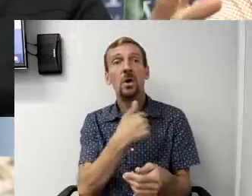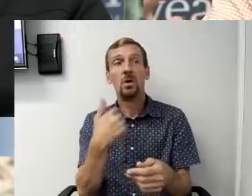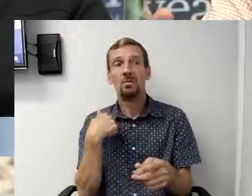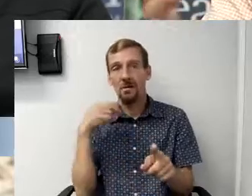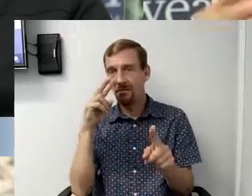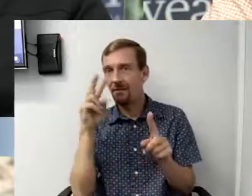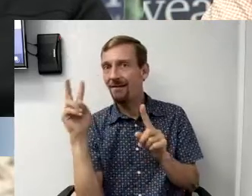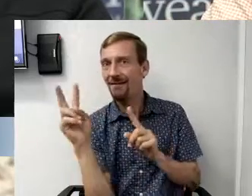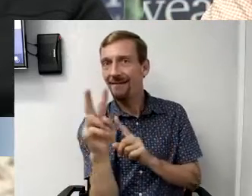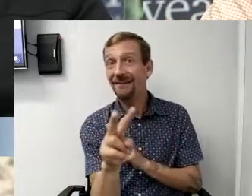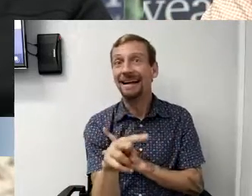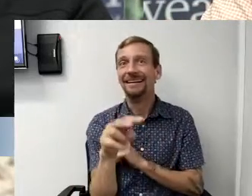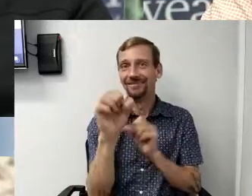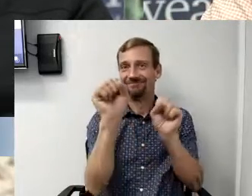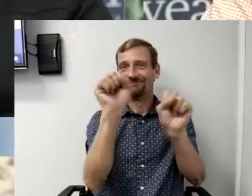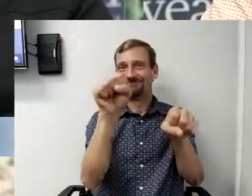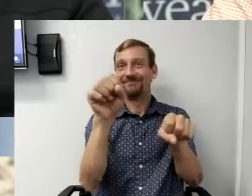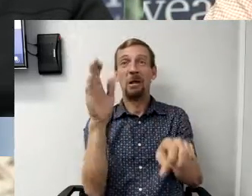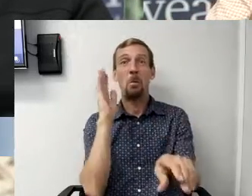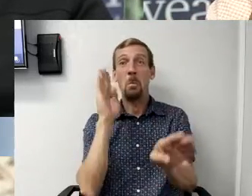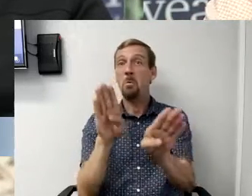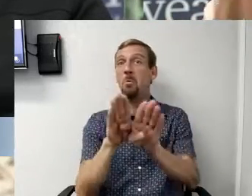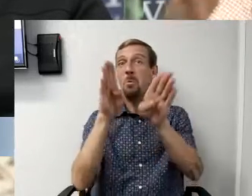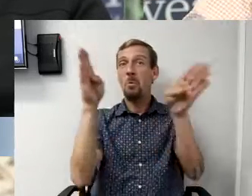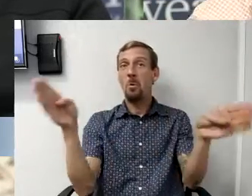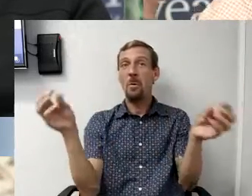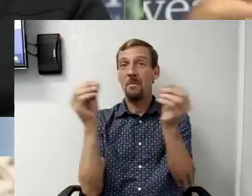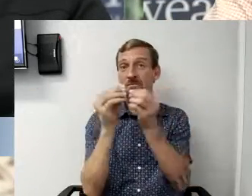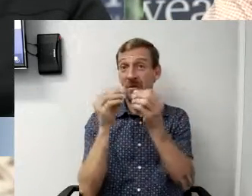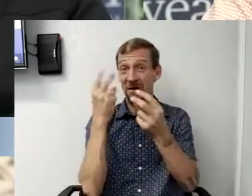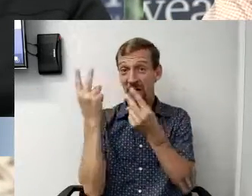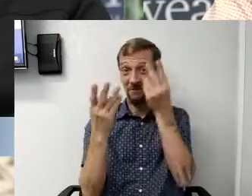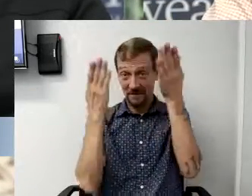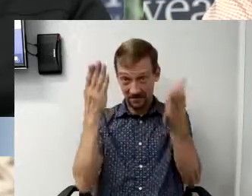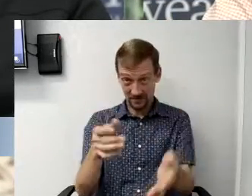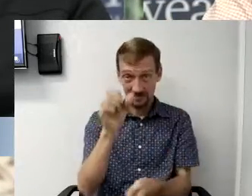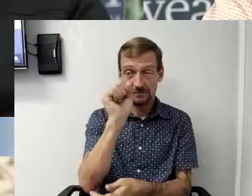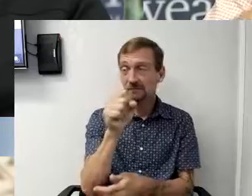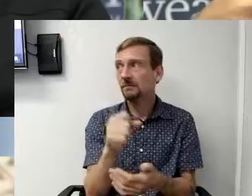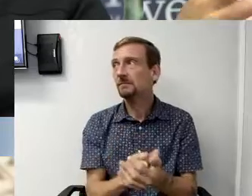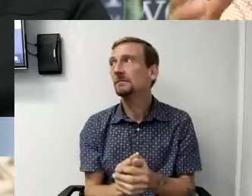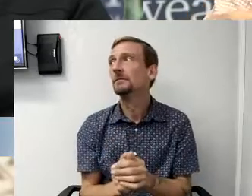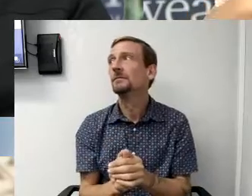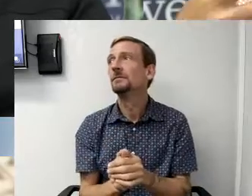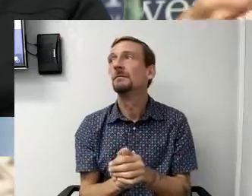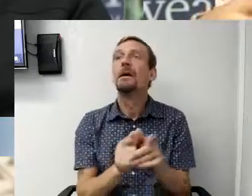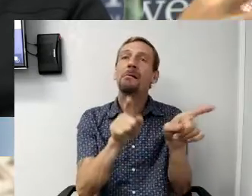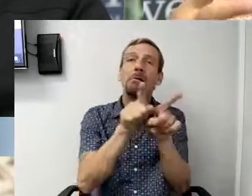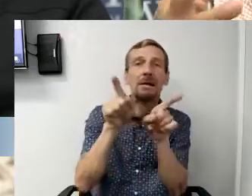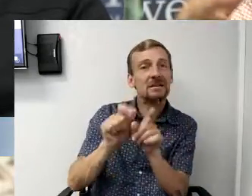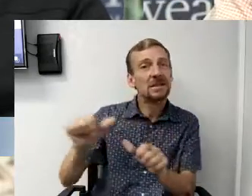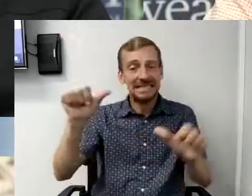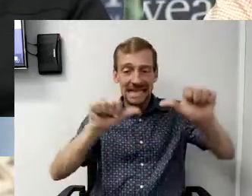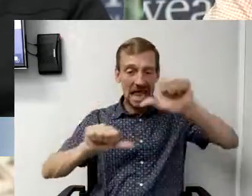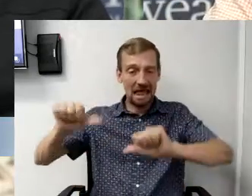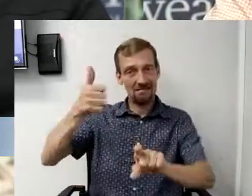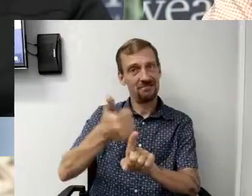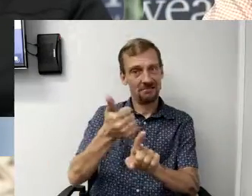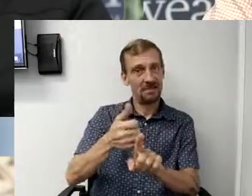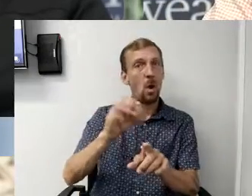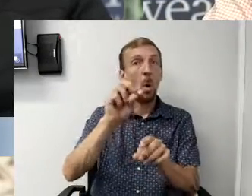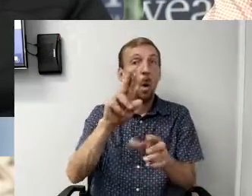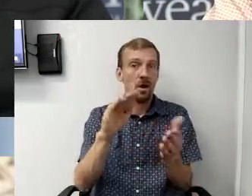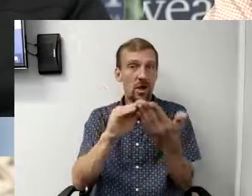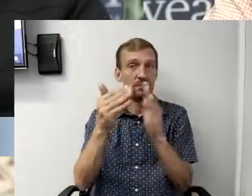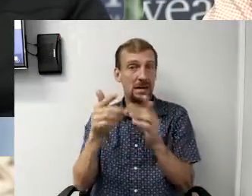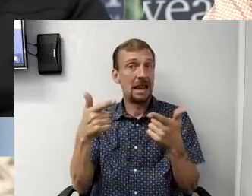yes, we would like to open up in the future strategically as, the science and communities allow.